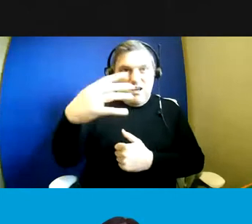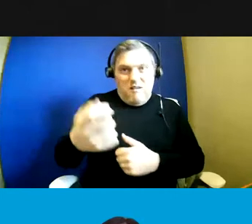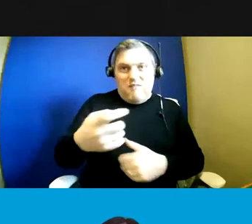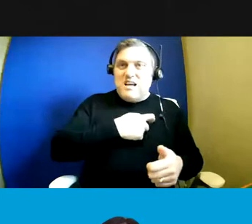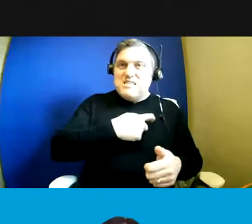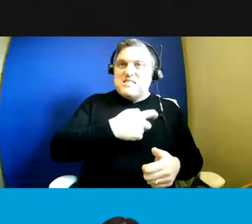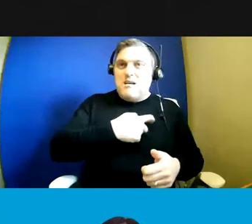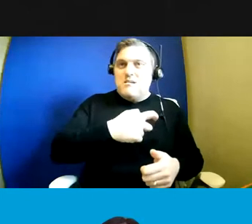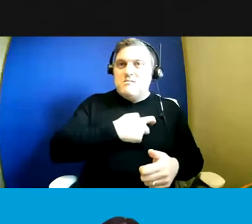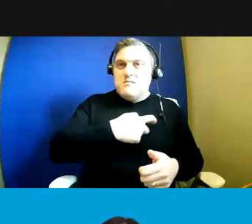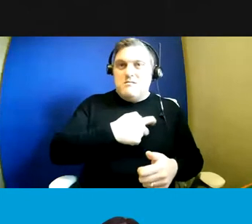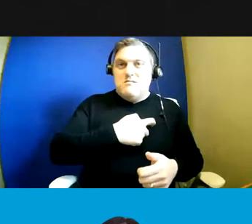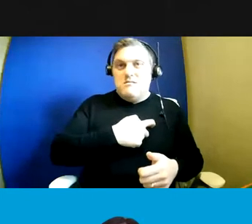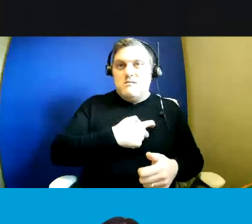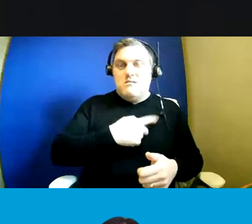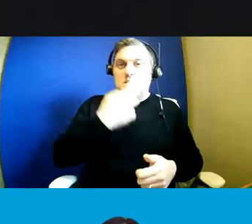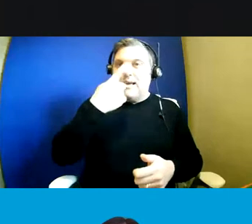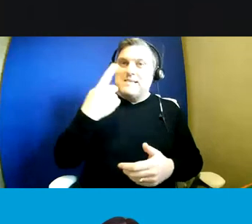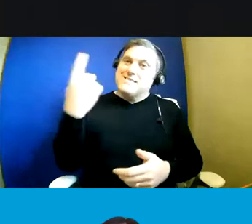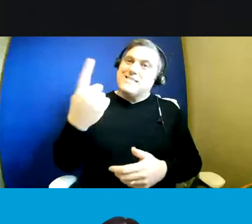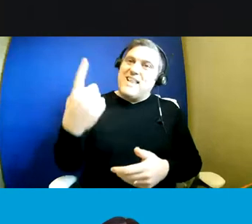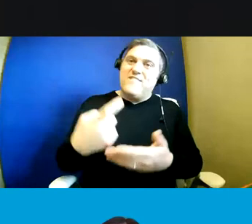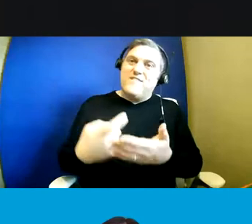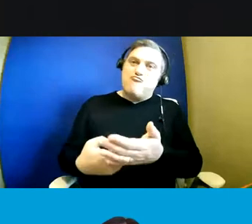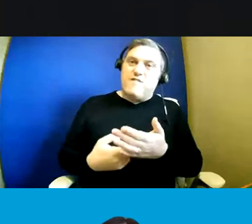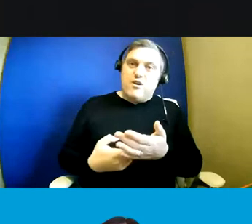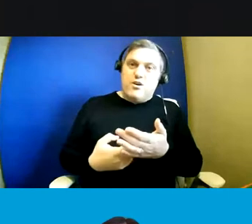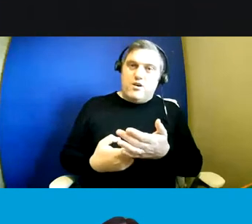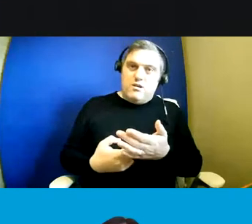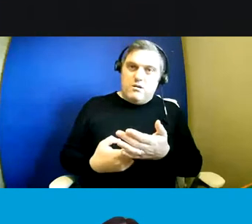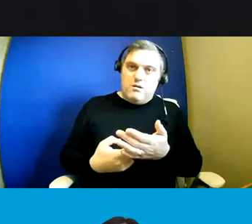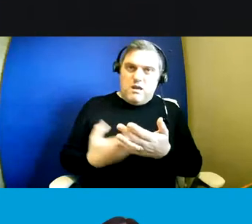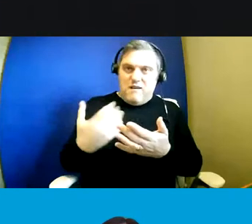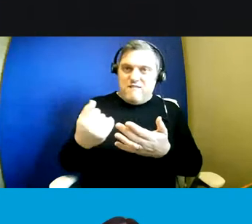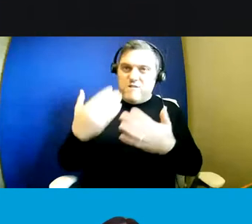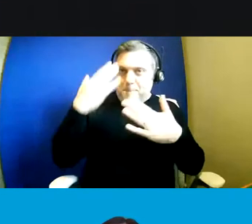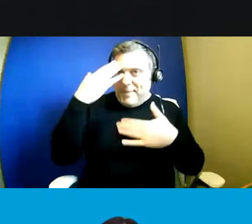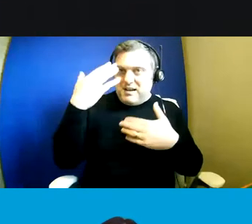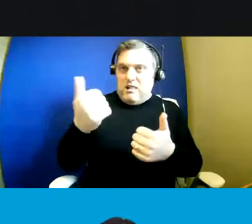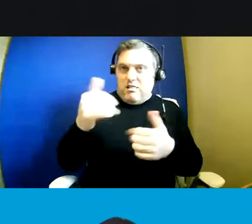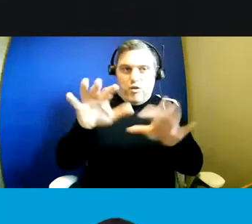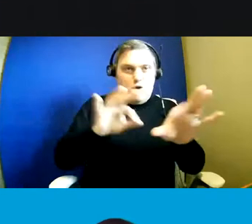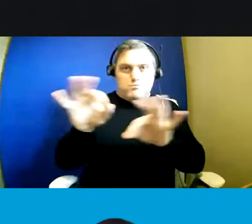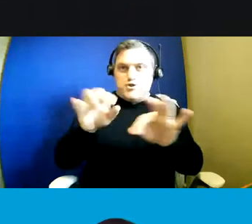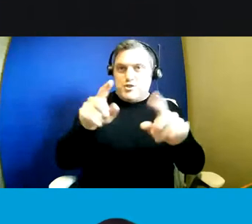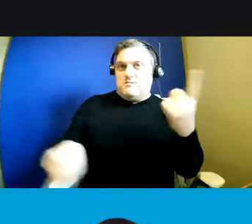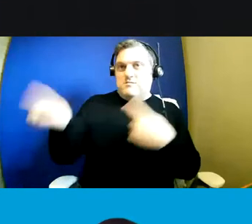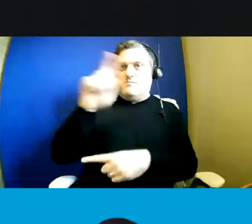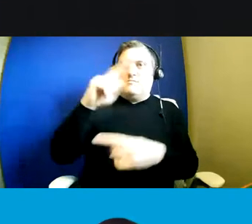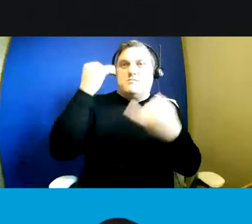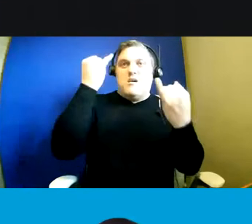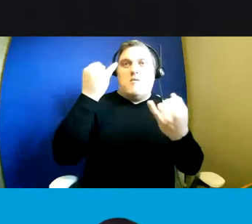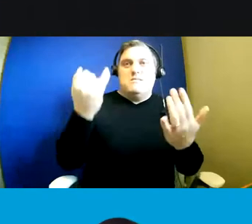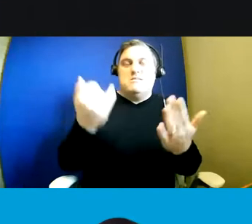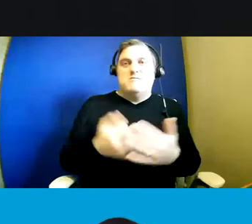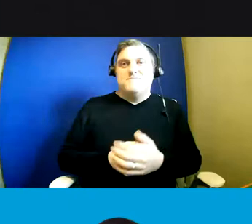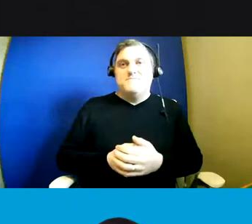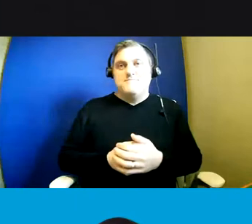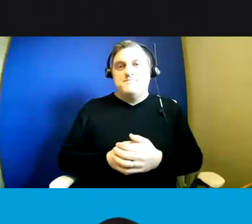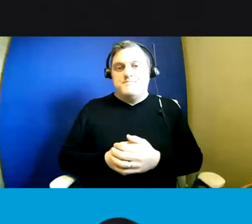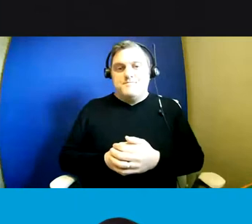issues, you can self-refer. We have a number of mental health options in Derbyshire. So anybody living in